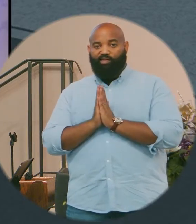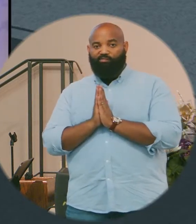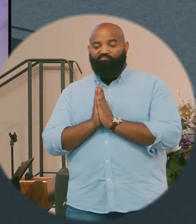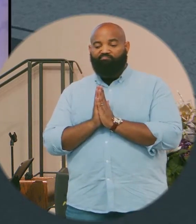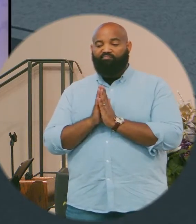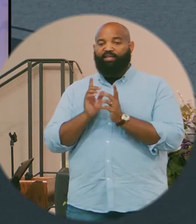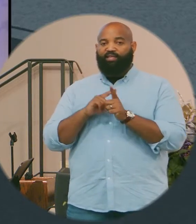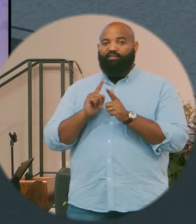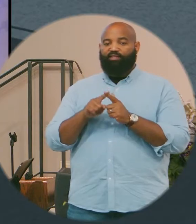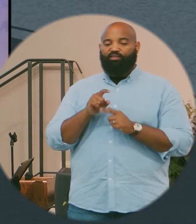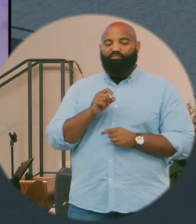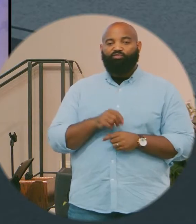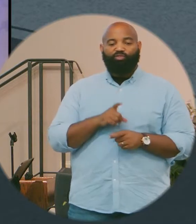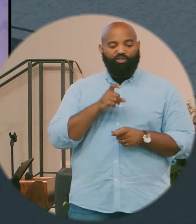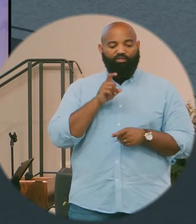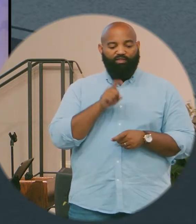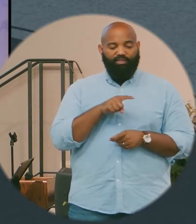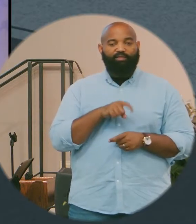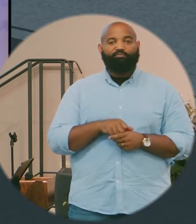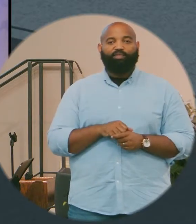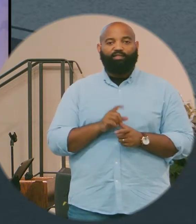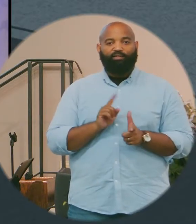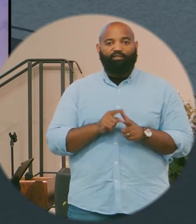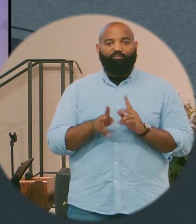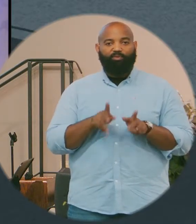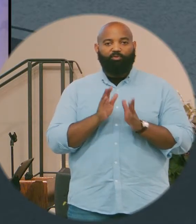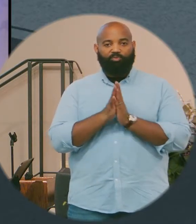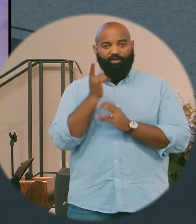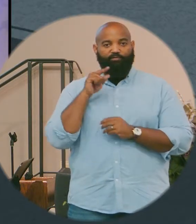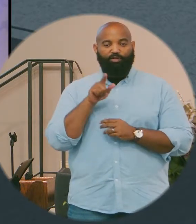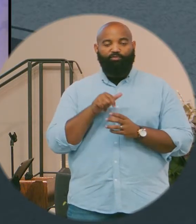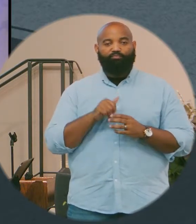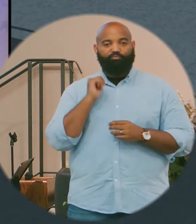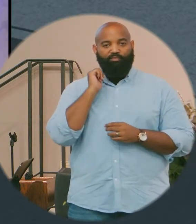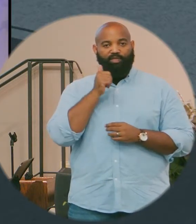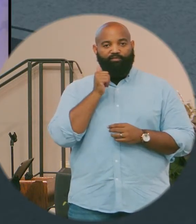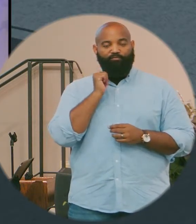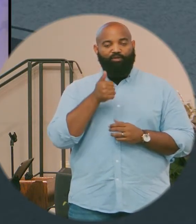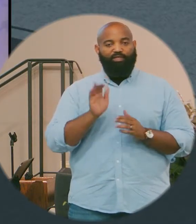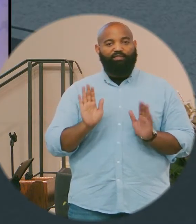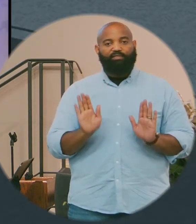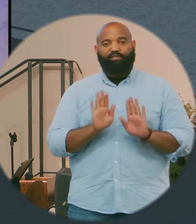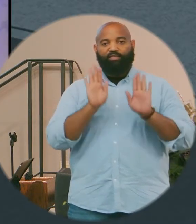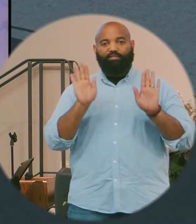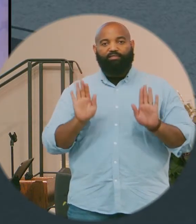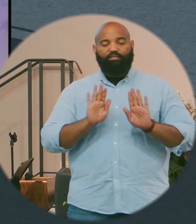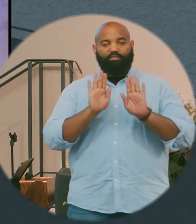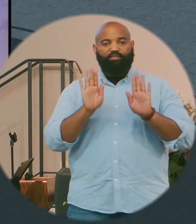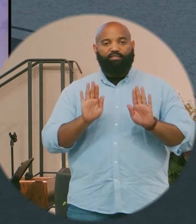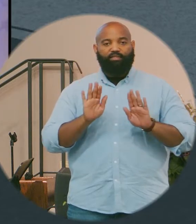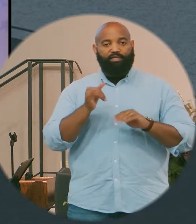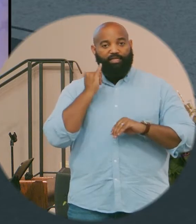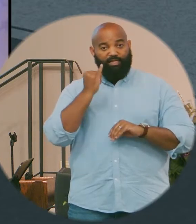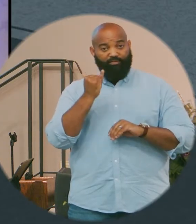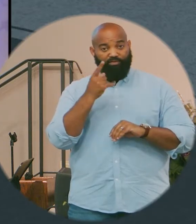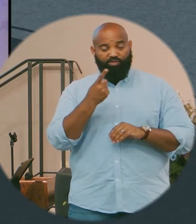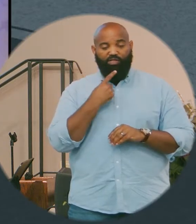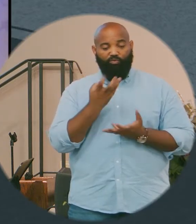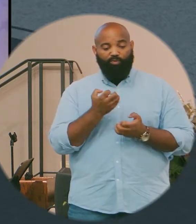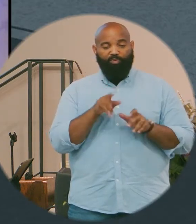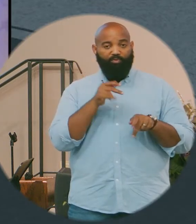your prayer request in. Ministers cover those every Sunday, and if you put down that you want us to call you, we will do so.